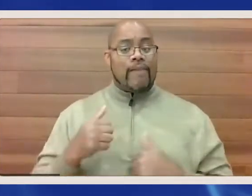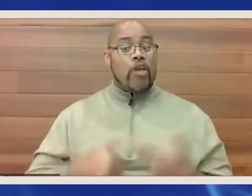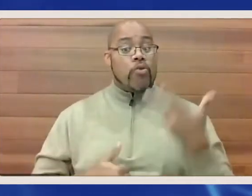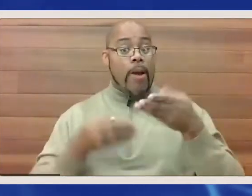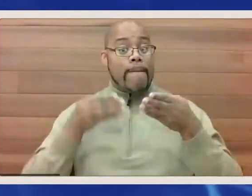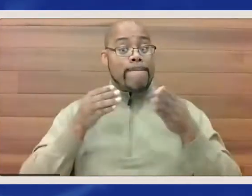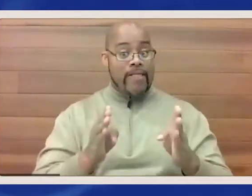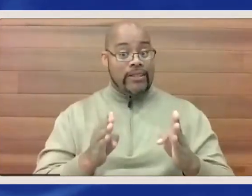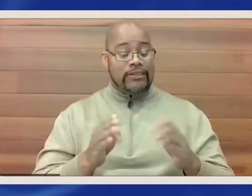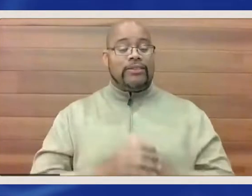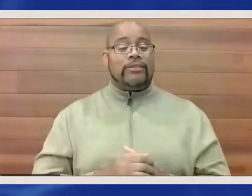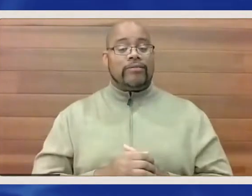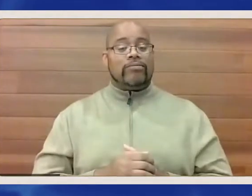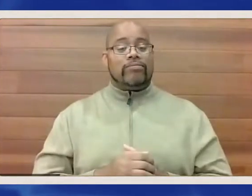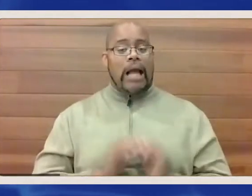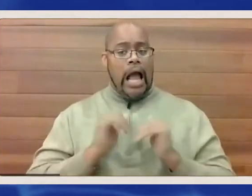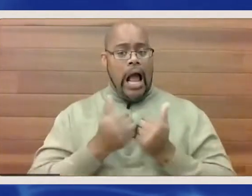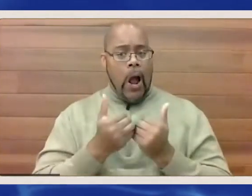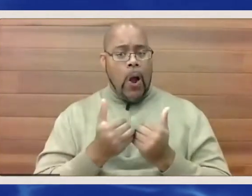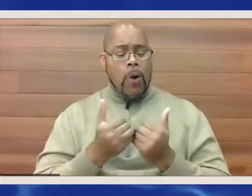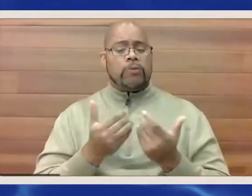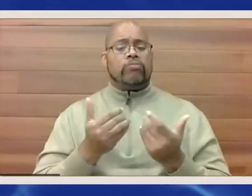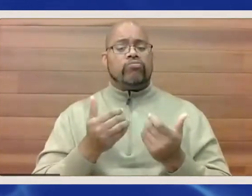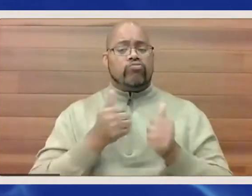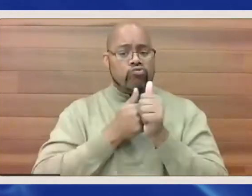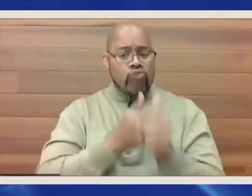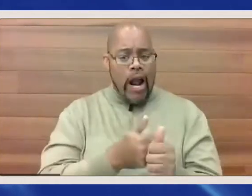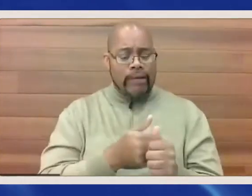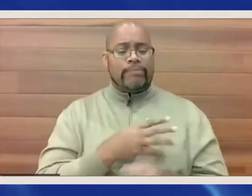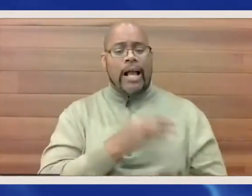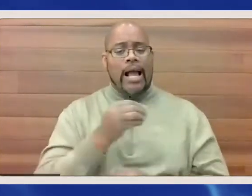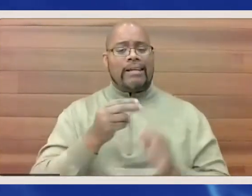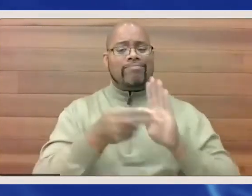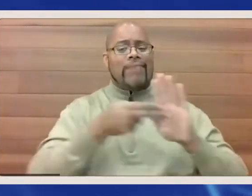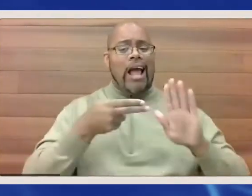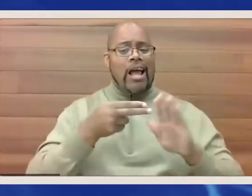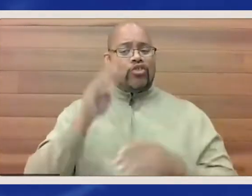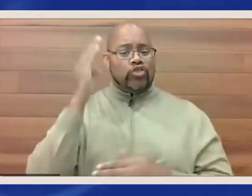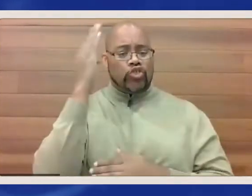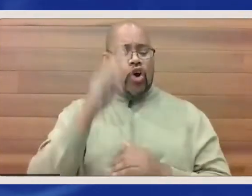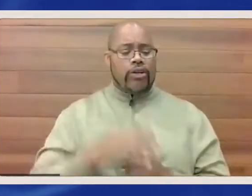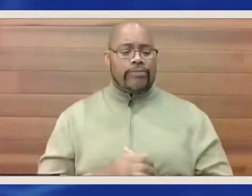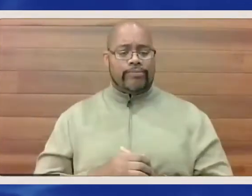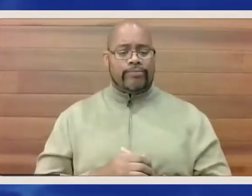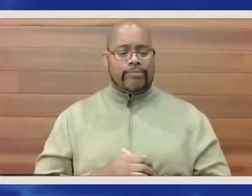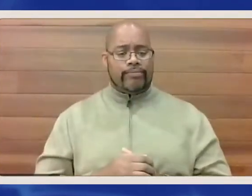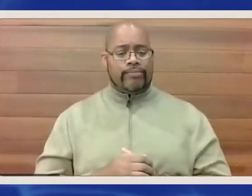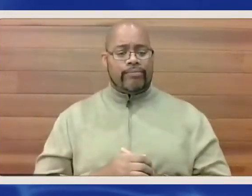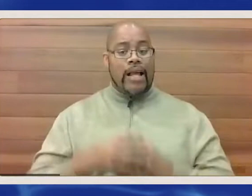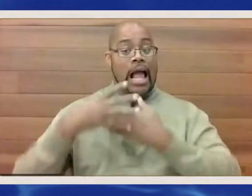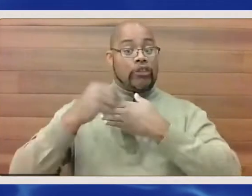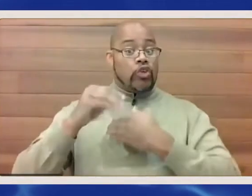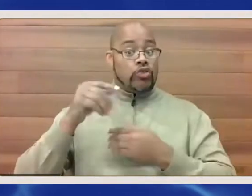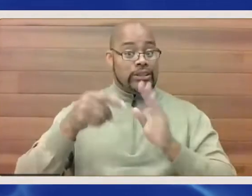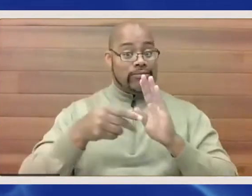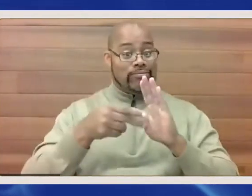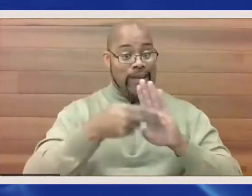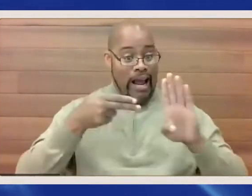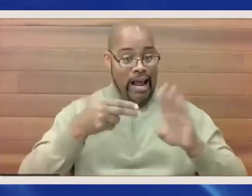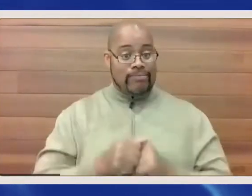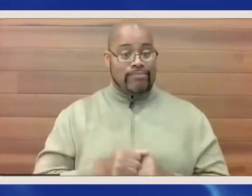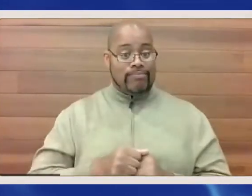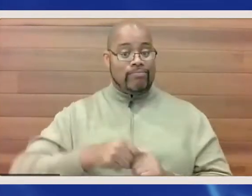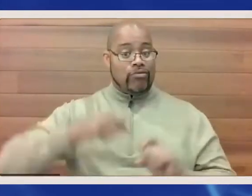methods of tracking and tagging a shark: external tagging,